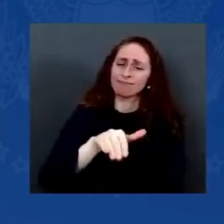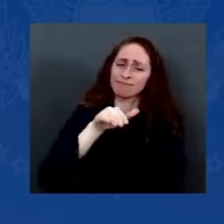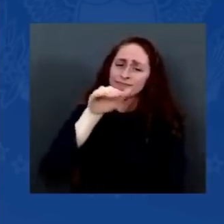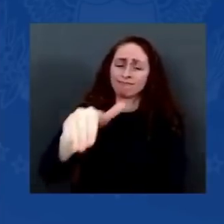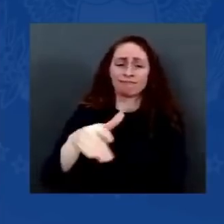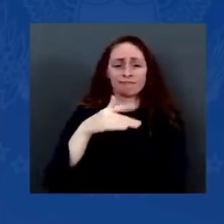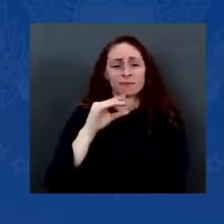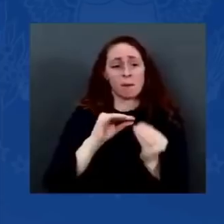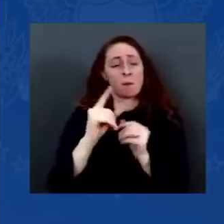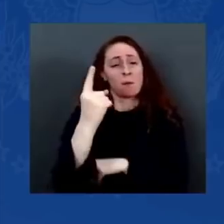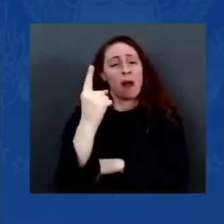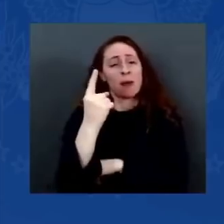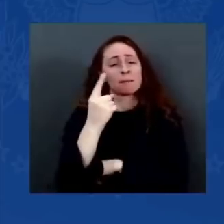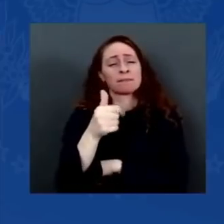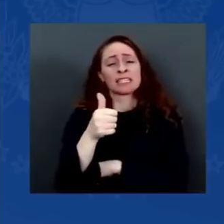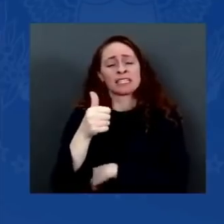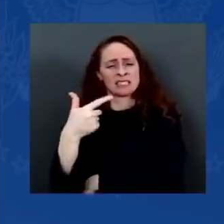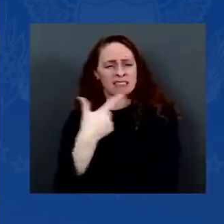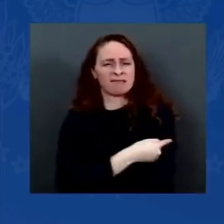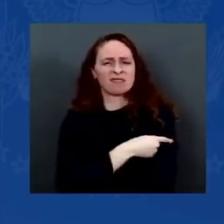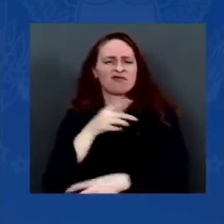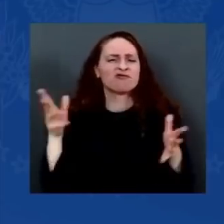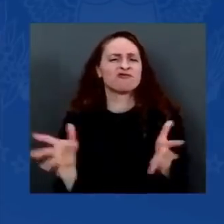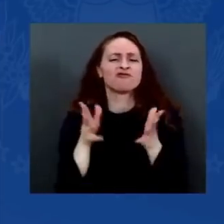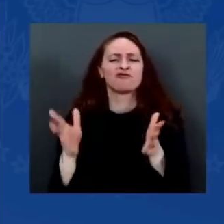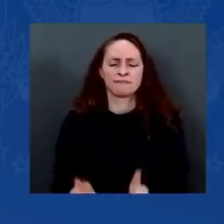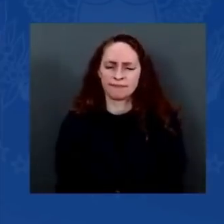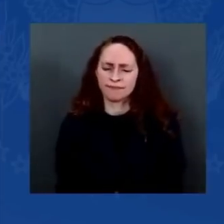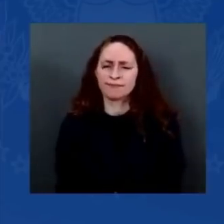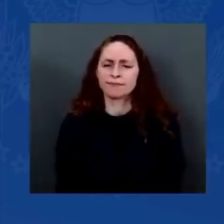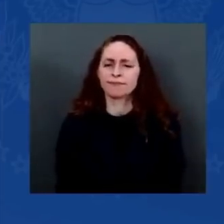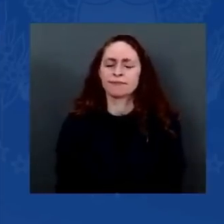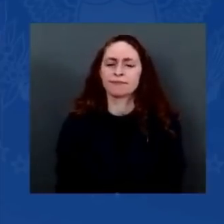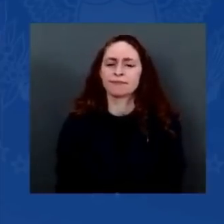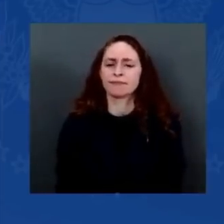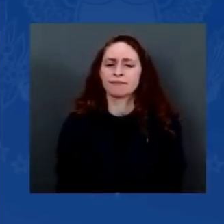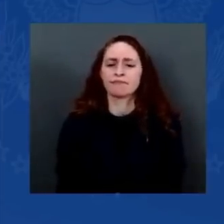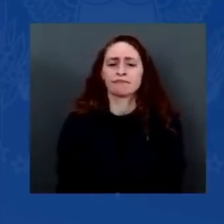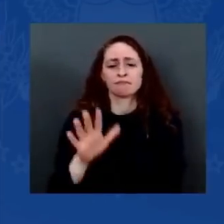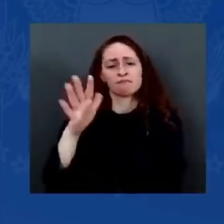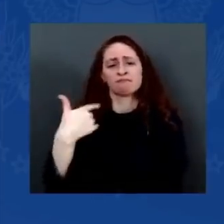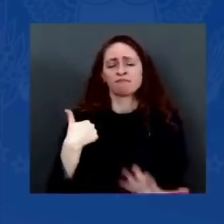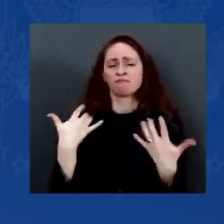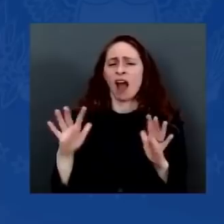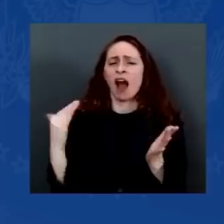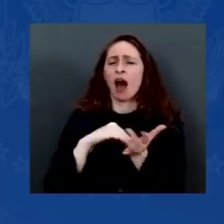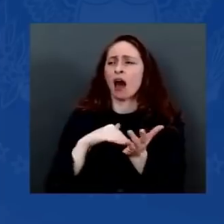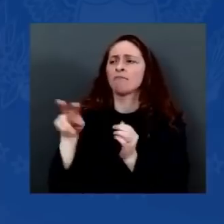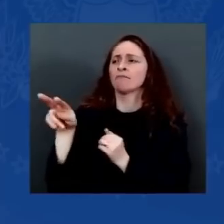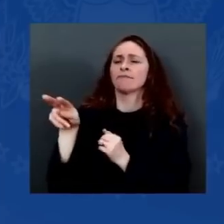causing hospitals to become overrun again. I just spoke to the governor of New York.